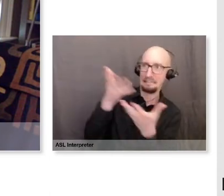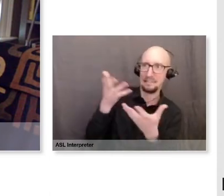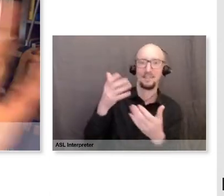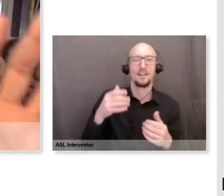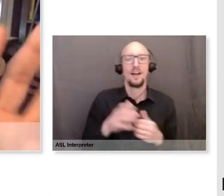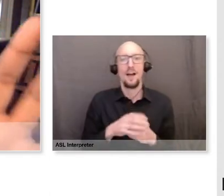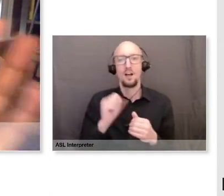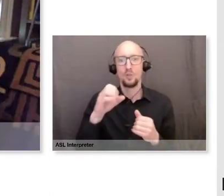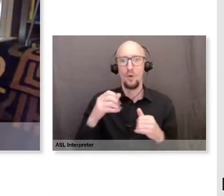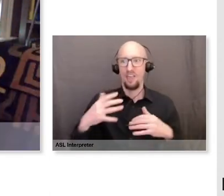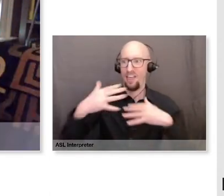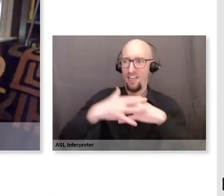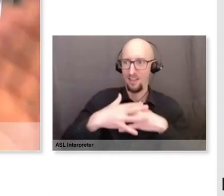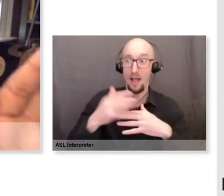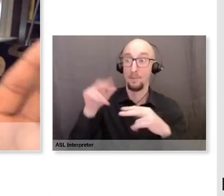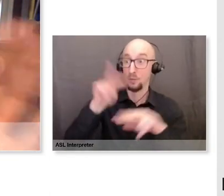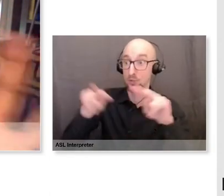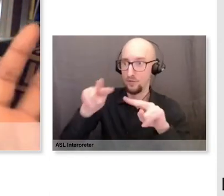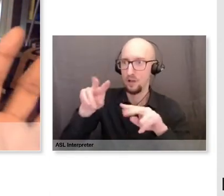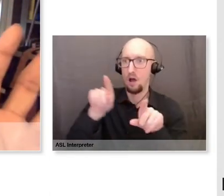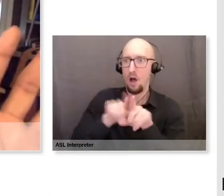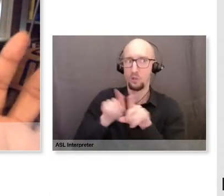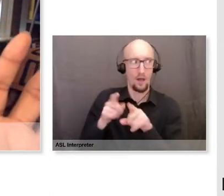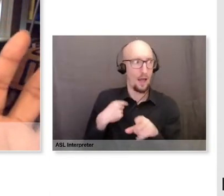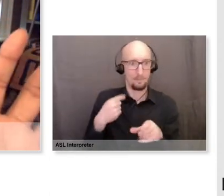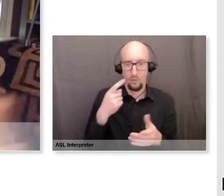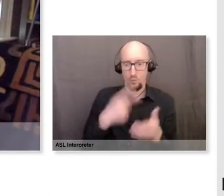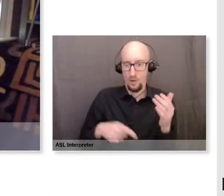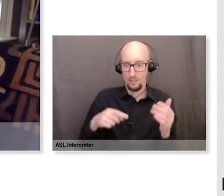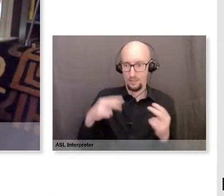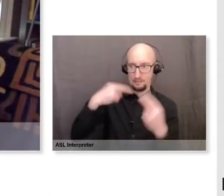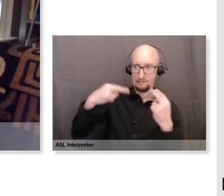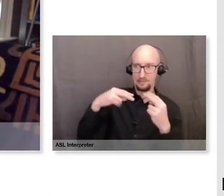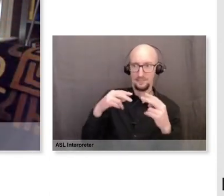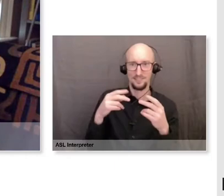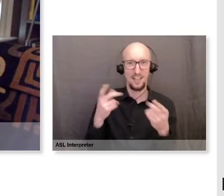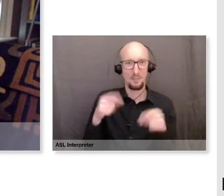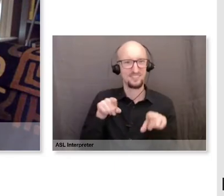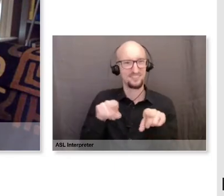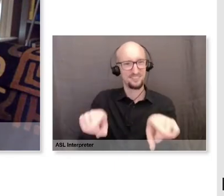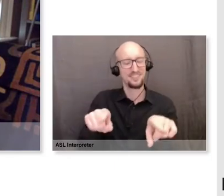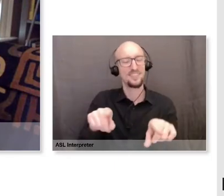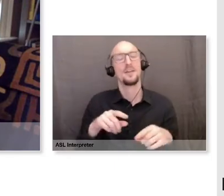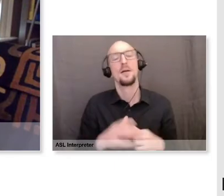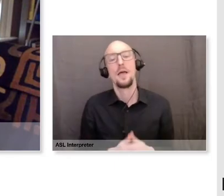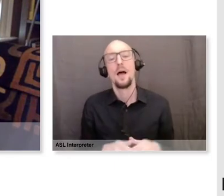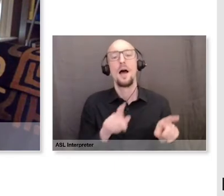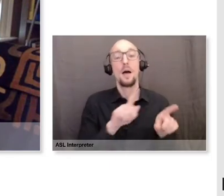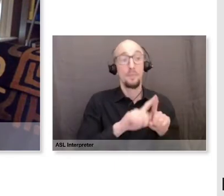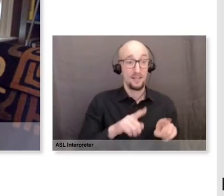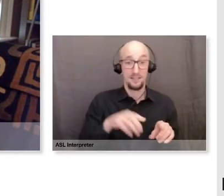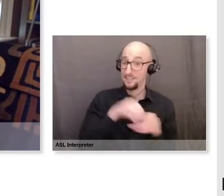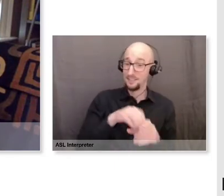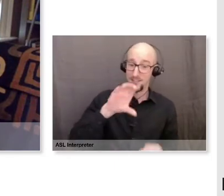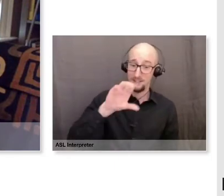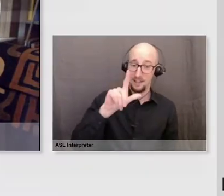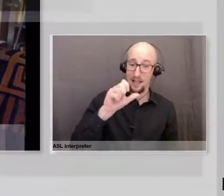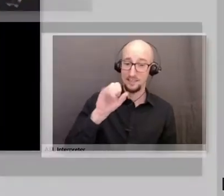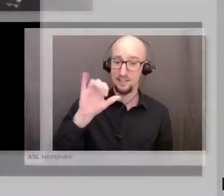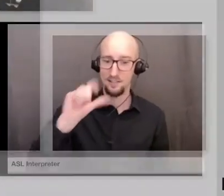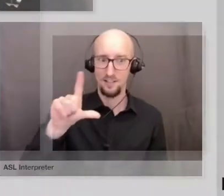observed, that, other than the quantum funniness aside, in classical physics, that is a very important